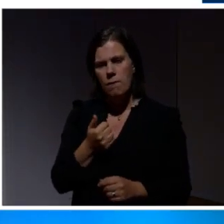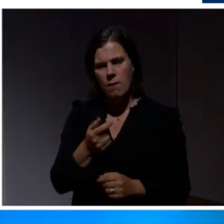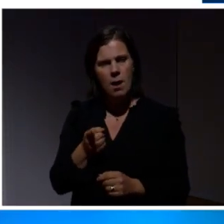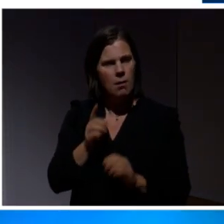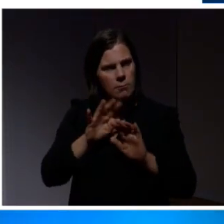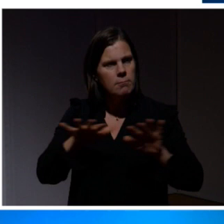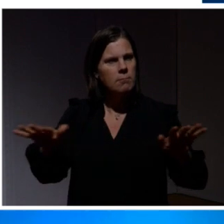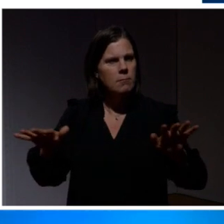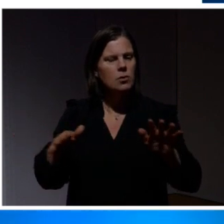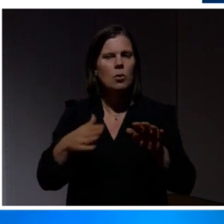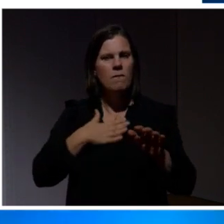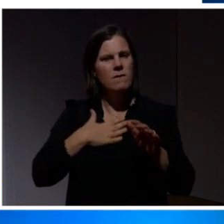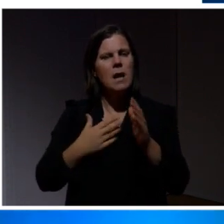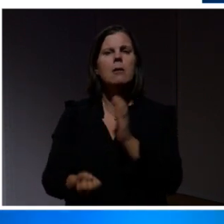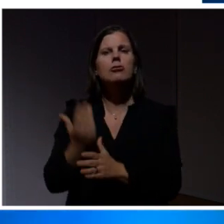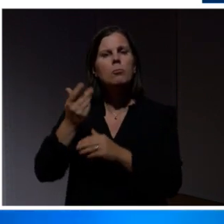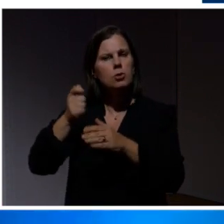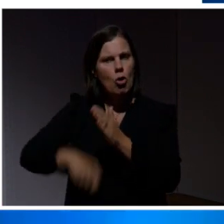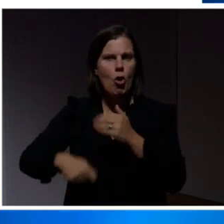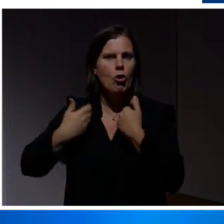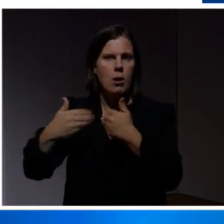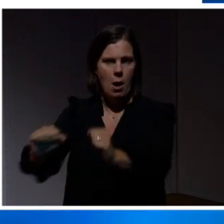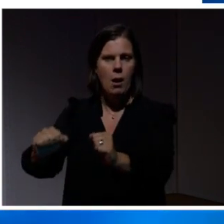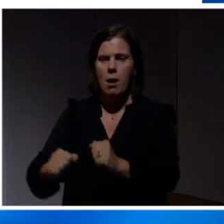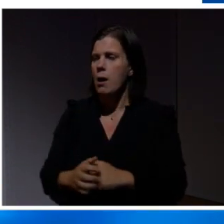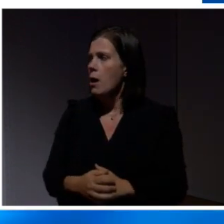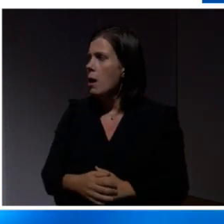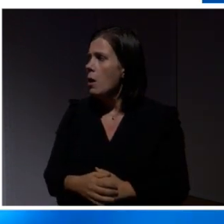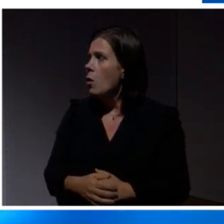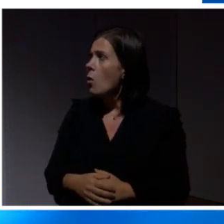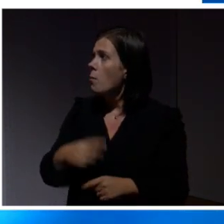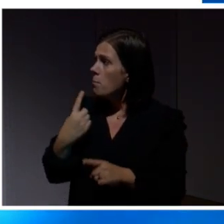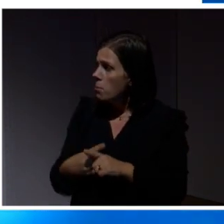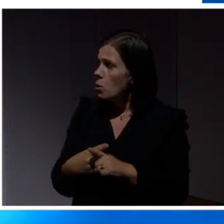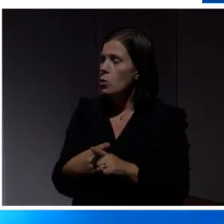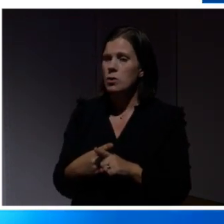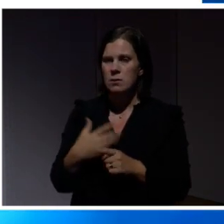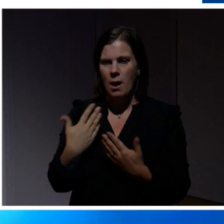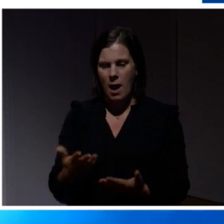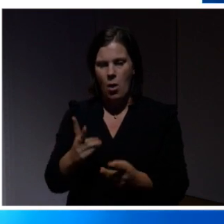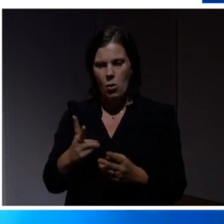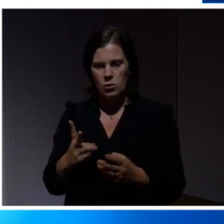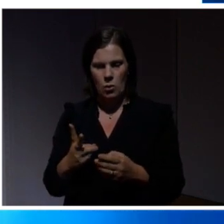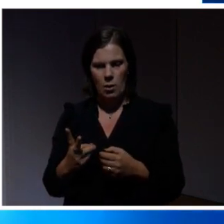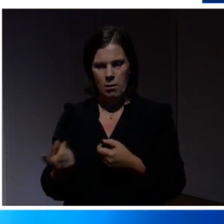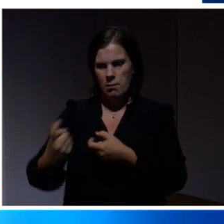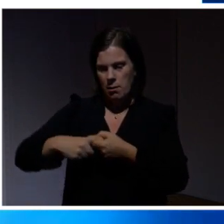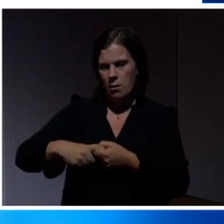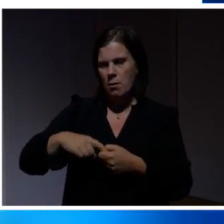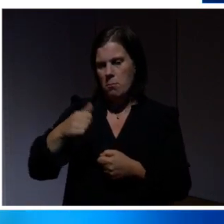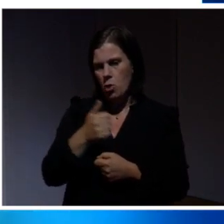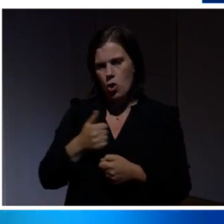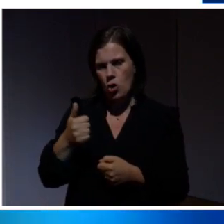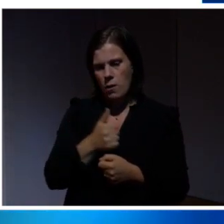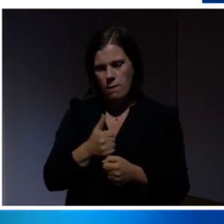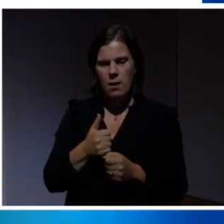out to industry. And certainly not least is intact with all of this development, we need public